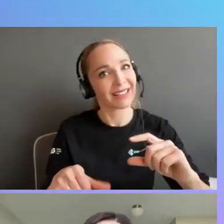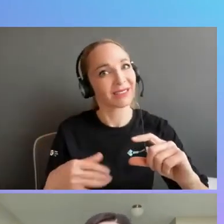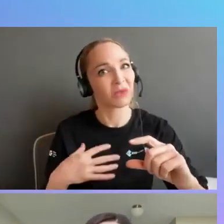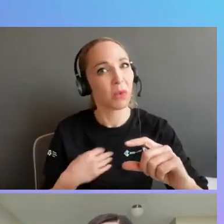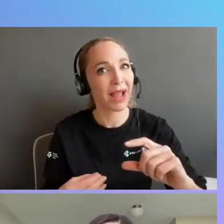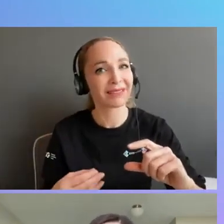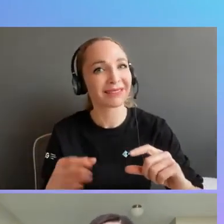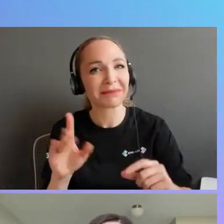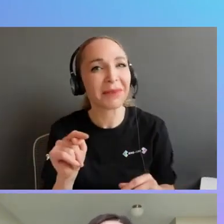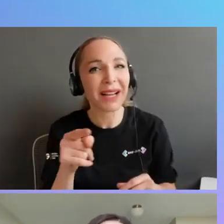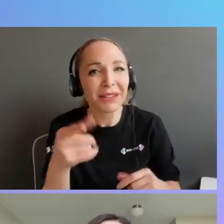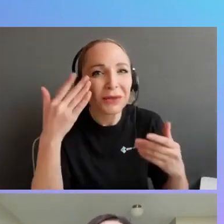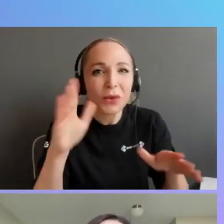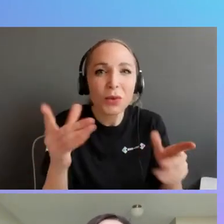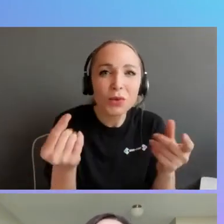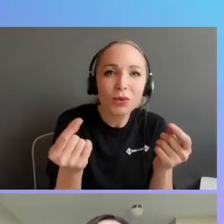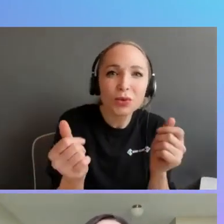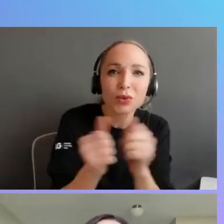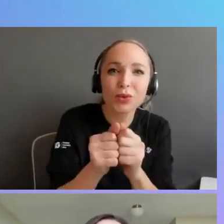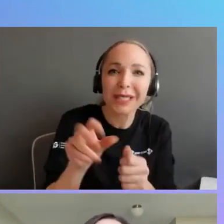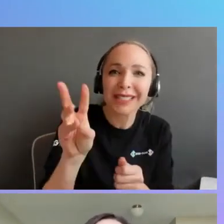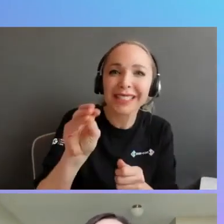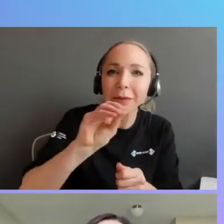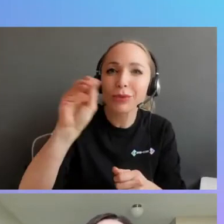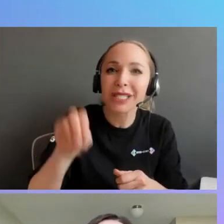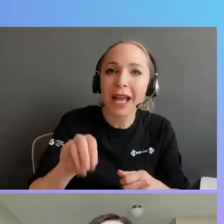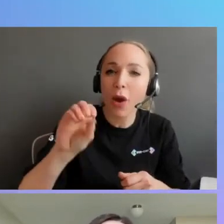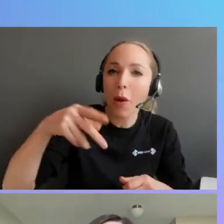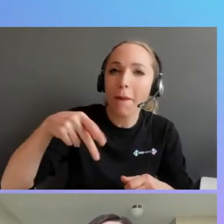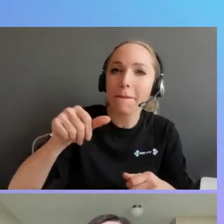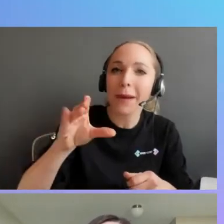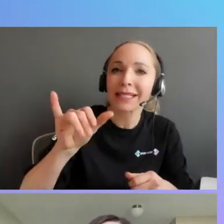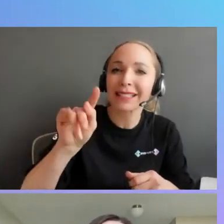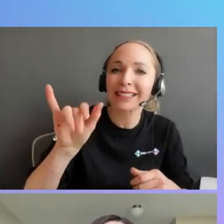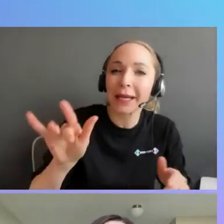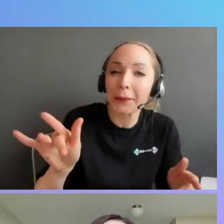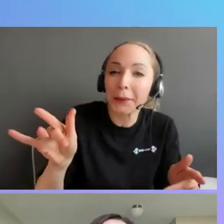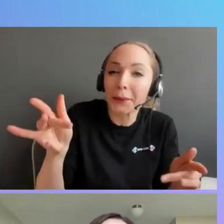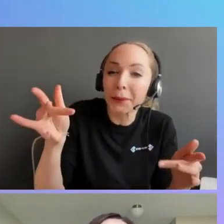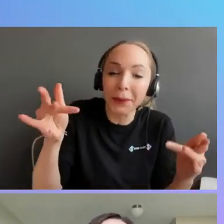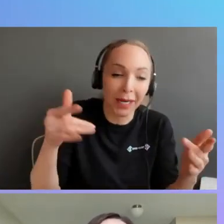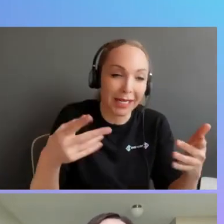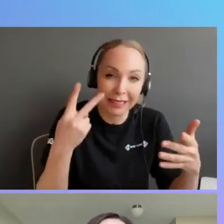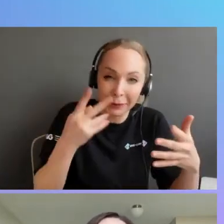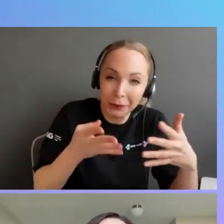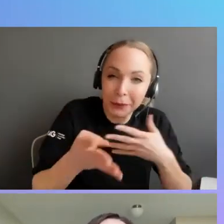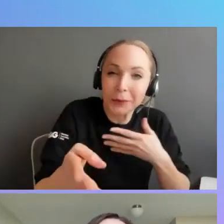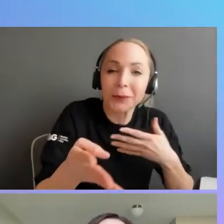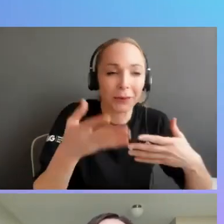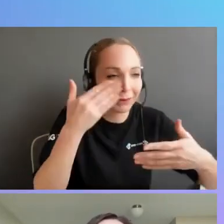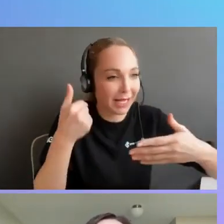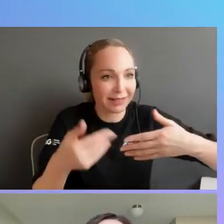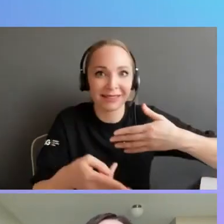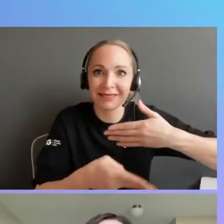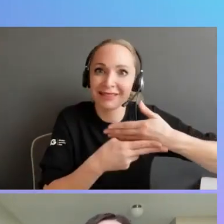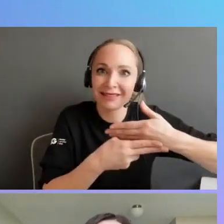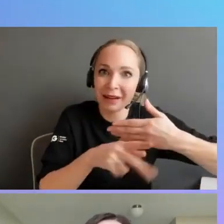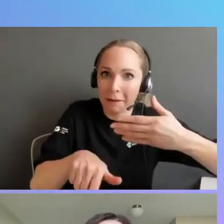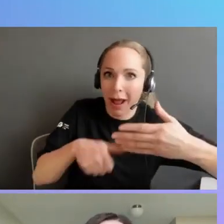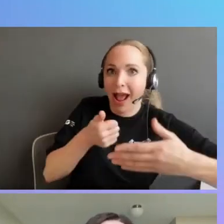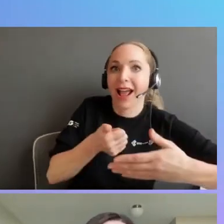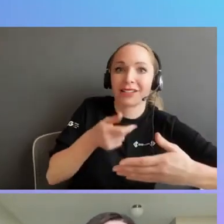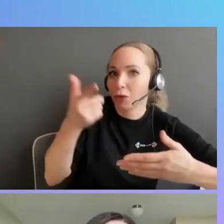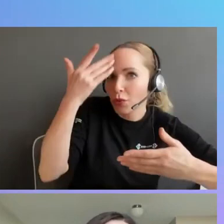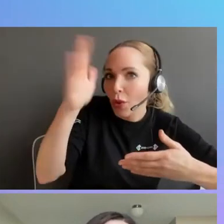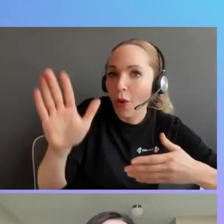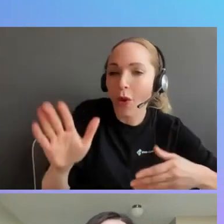opacity because you don't know what's behind that button. But with computer vision, we can actually look at the pixels on the screen. I used a color picker just to